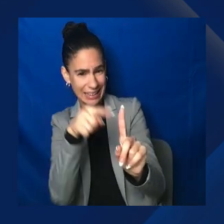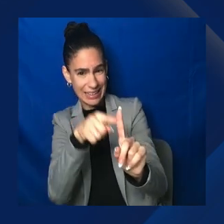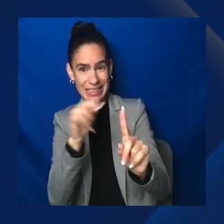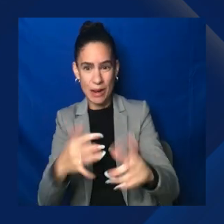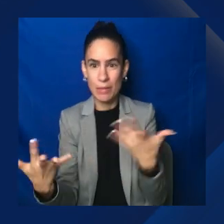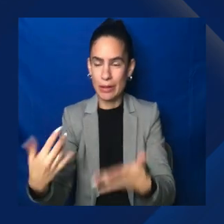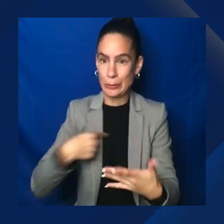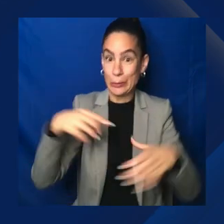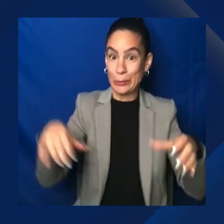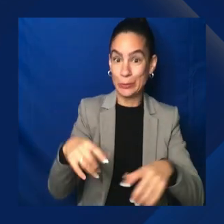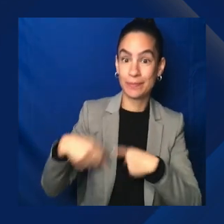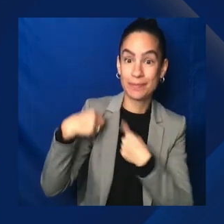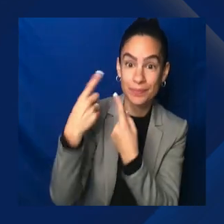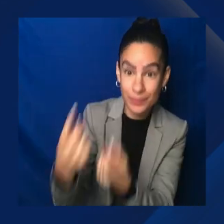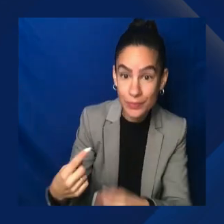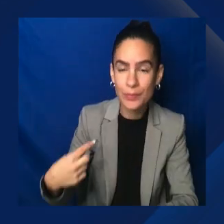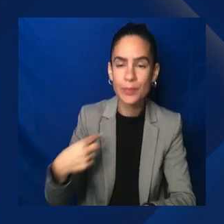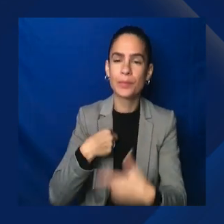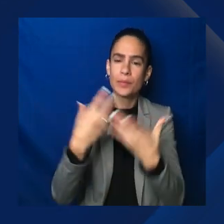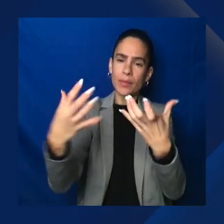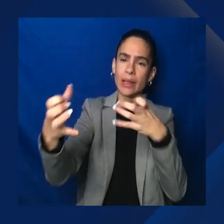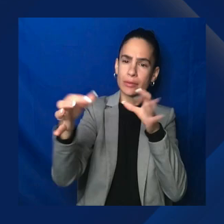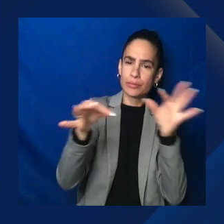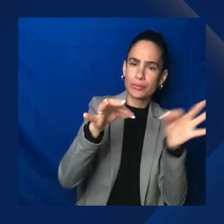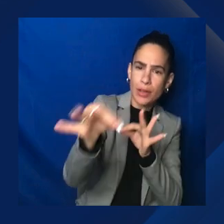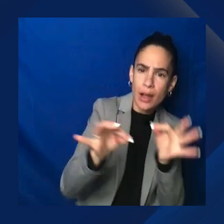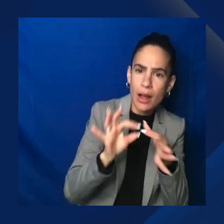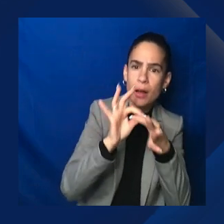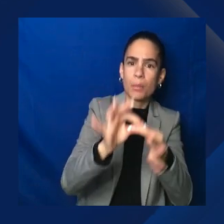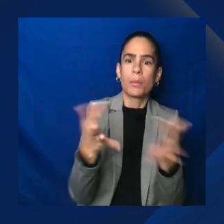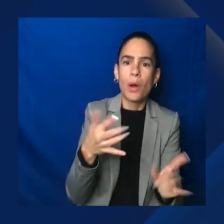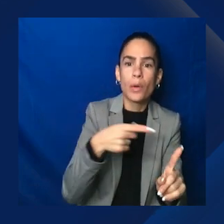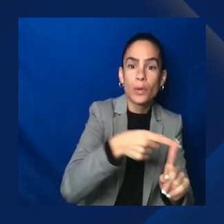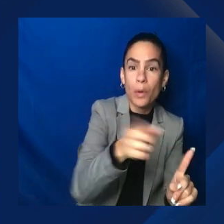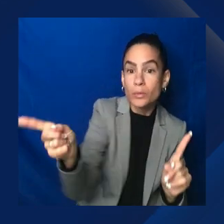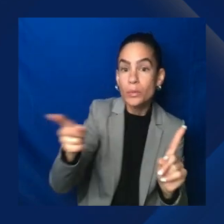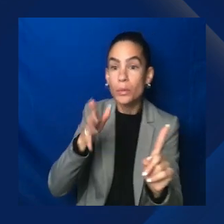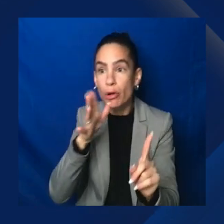you a bit about what they told me. Here are some of their quotes.